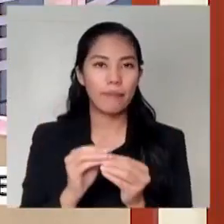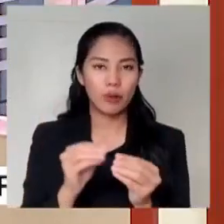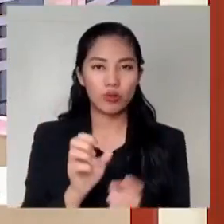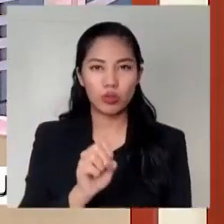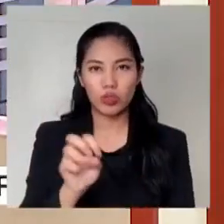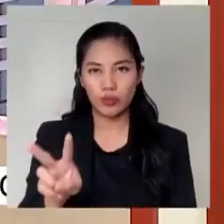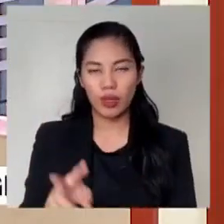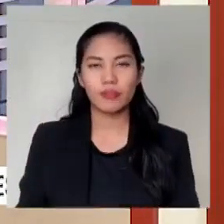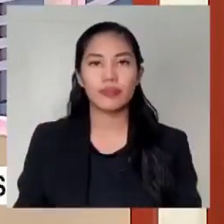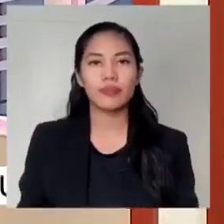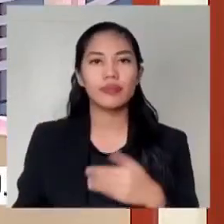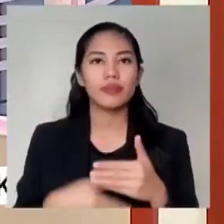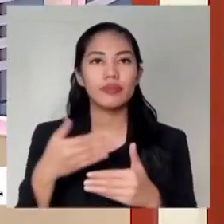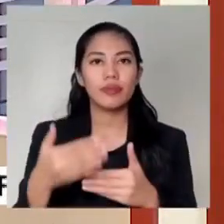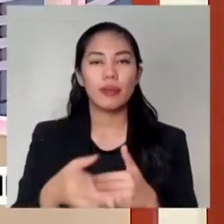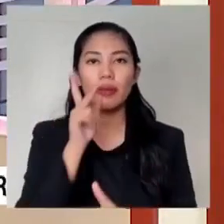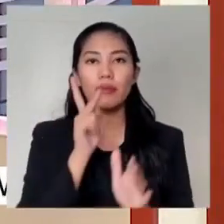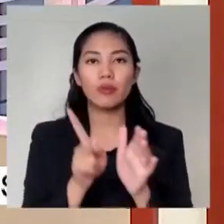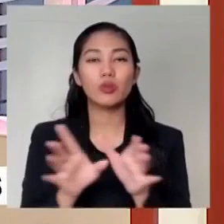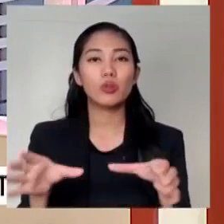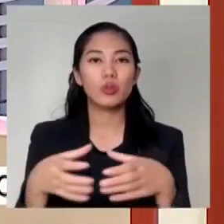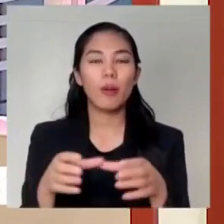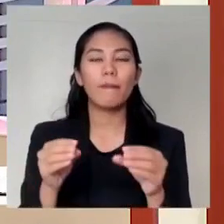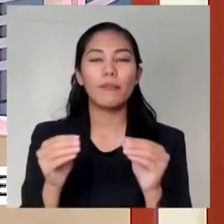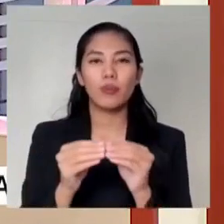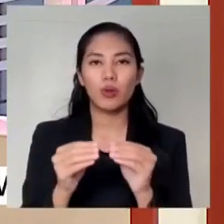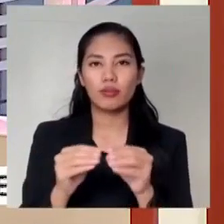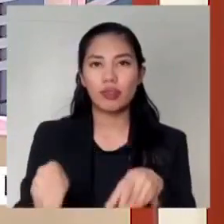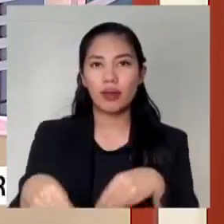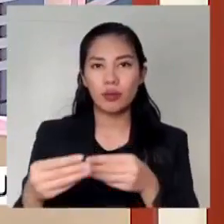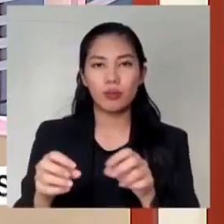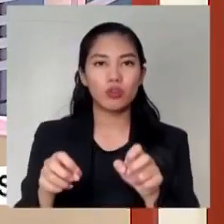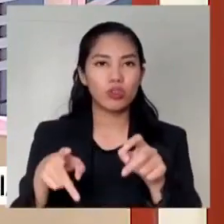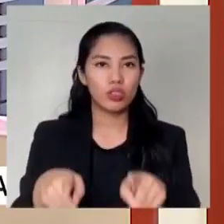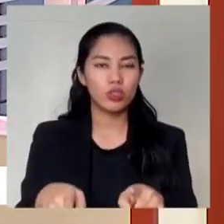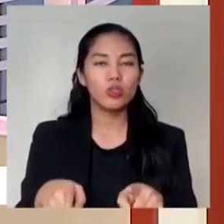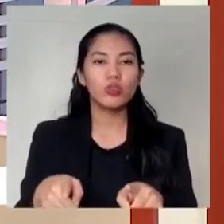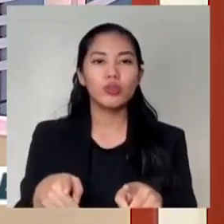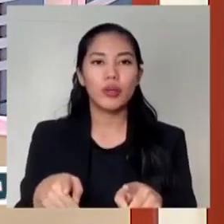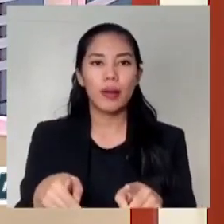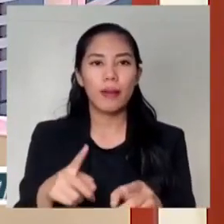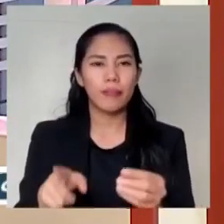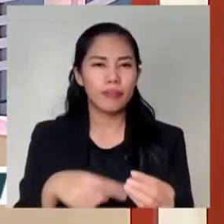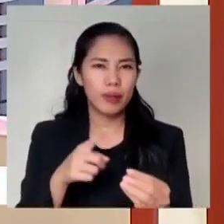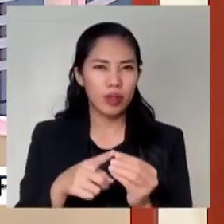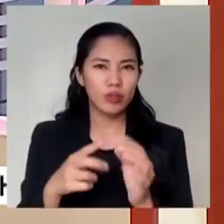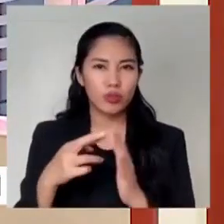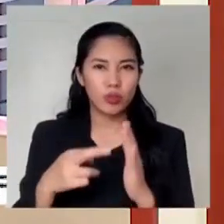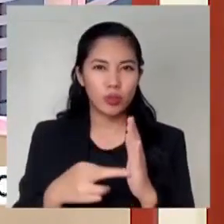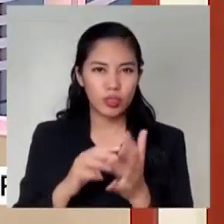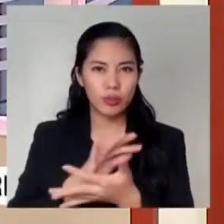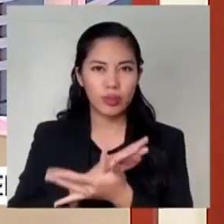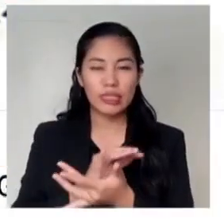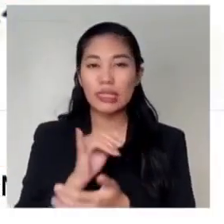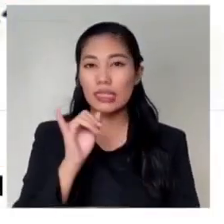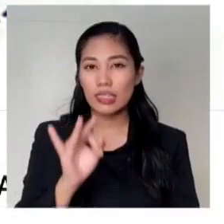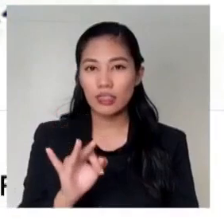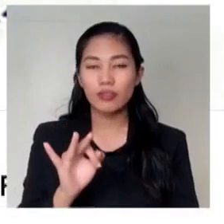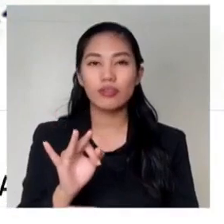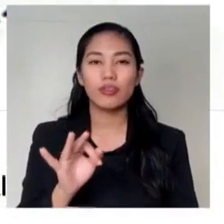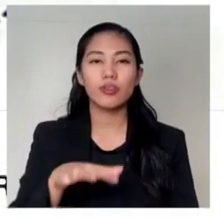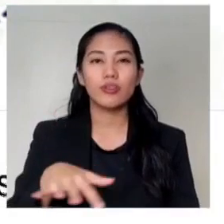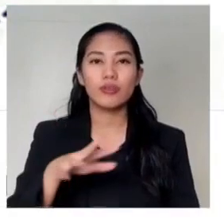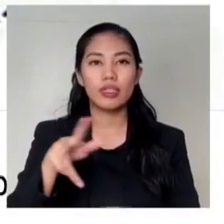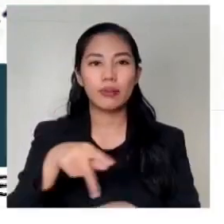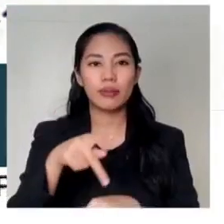The private sector should be given more leeway in implementing their own COVID restrictions if the country shifts to alert level zero. That's according